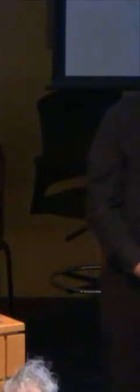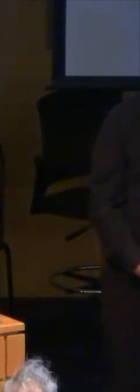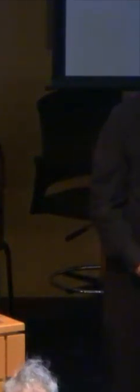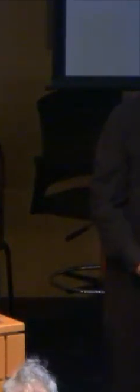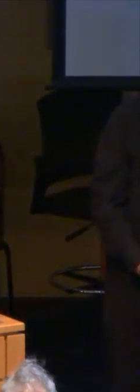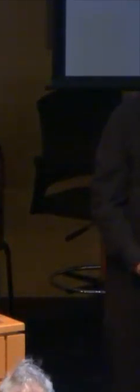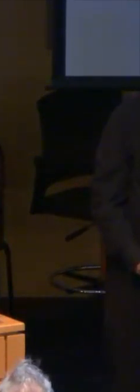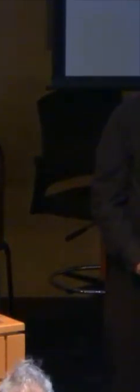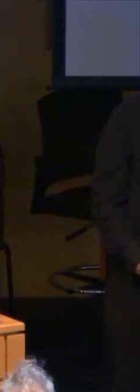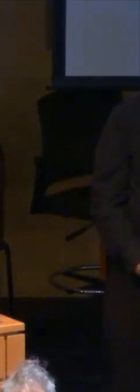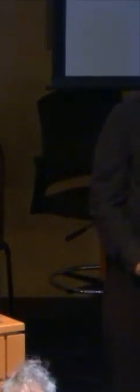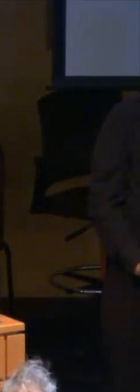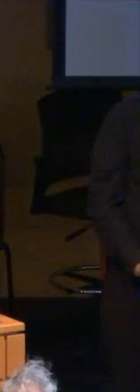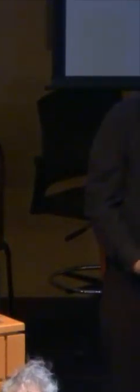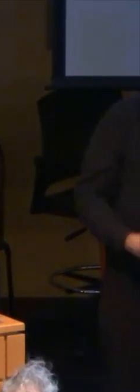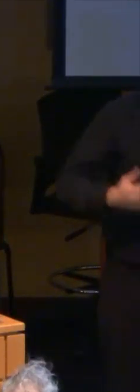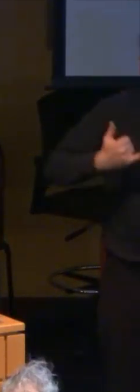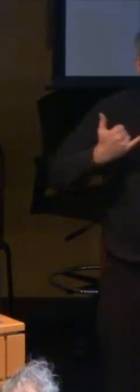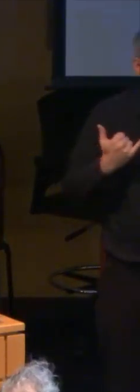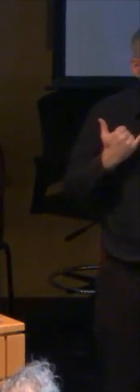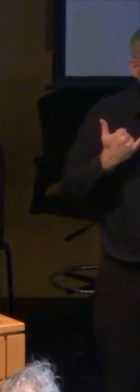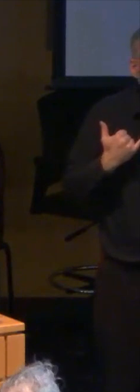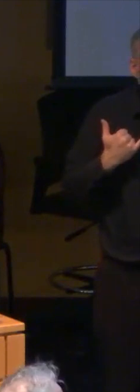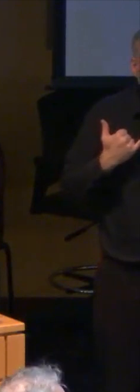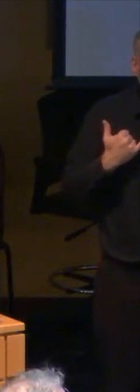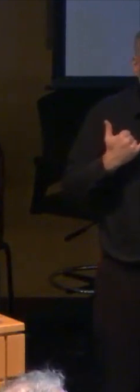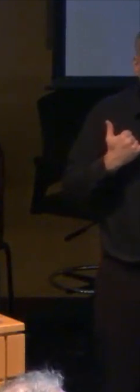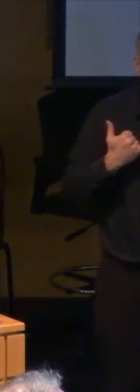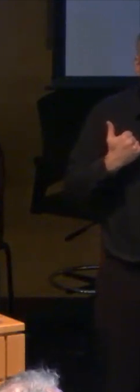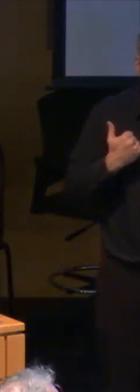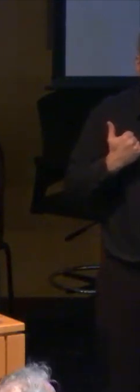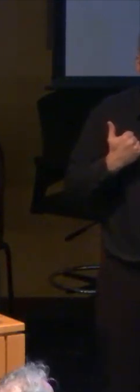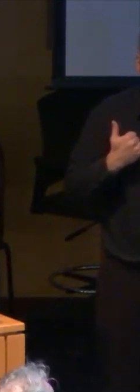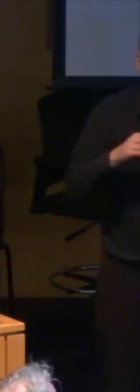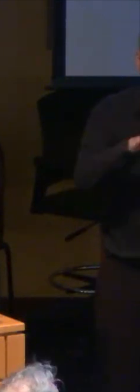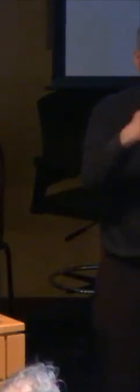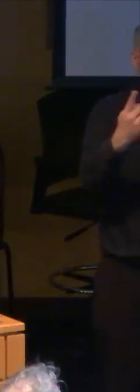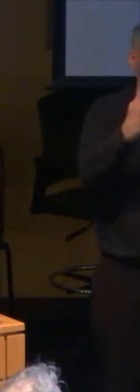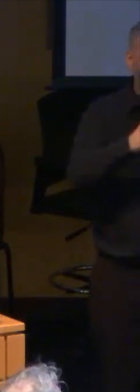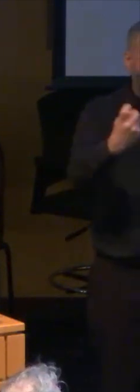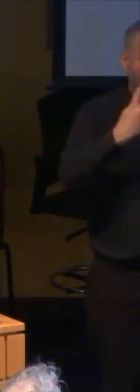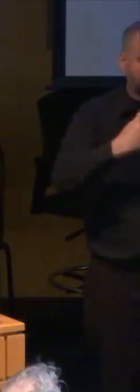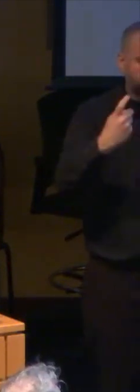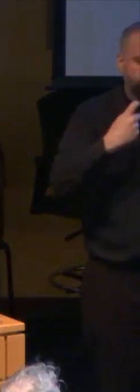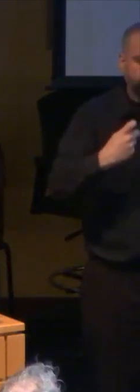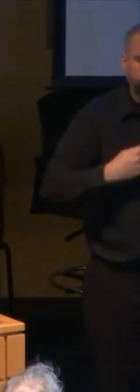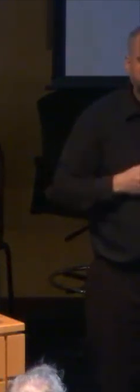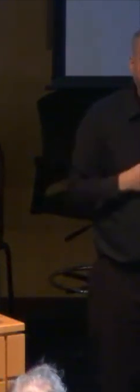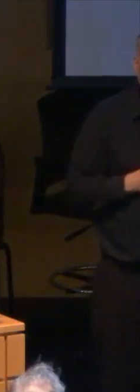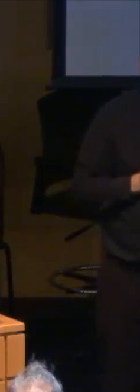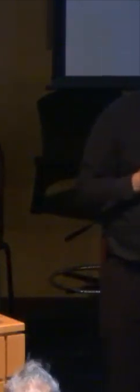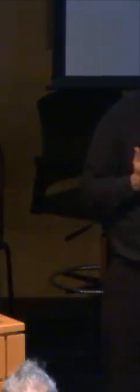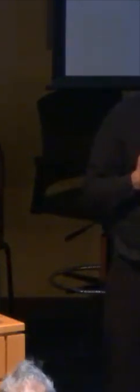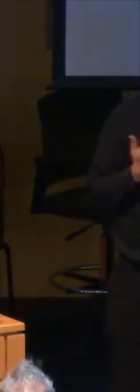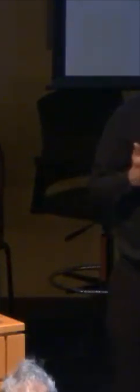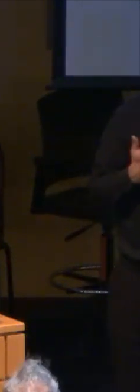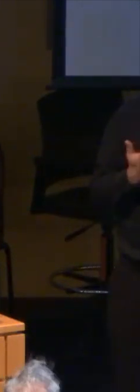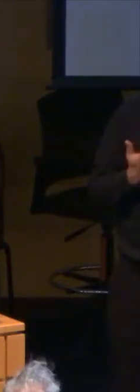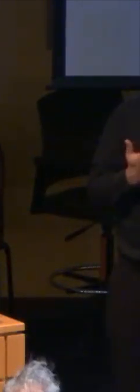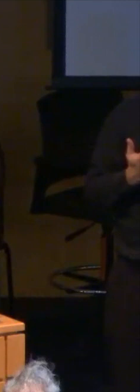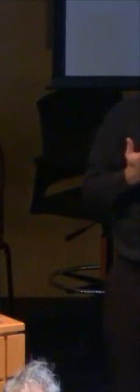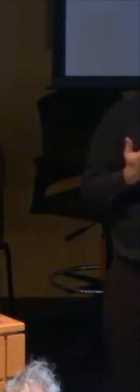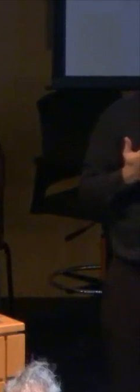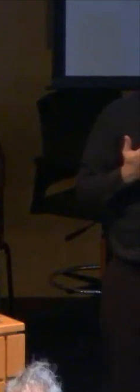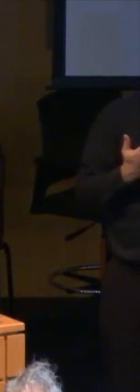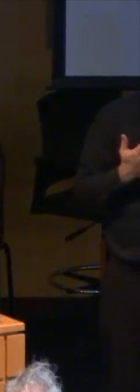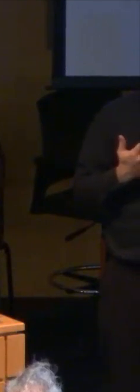Okay, we're gonna take questions. If you have a question, you can